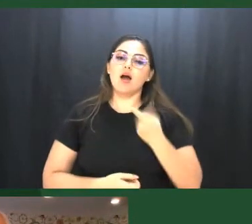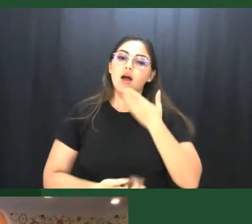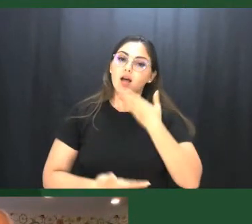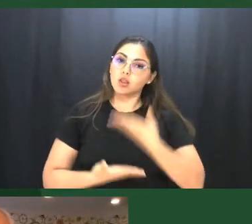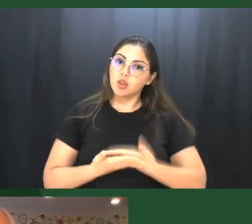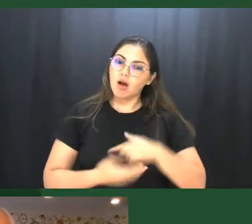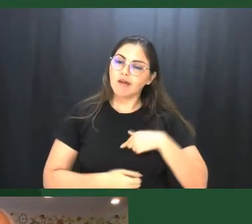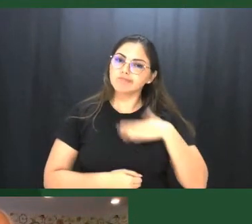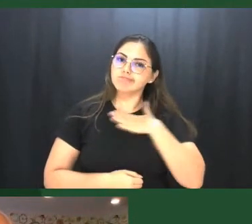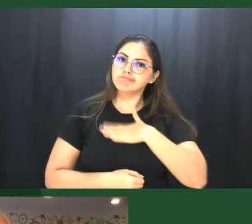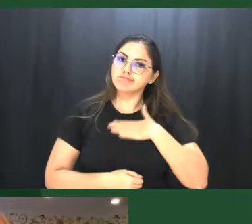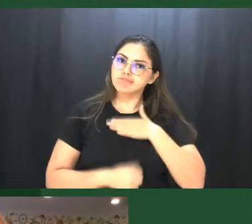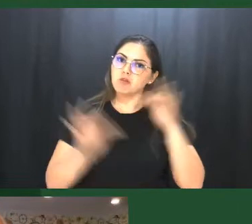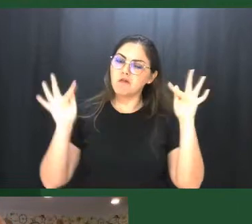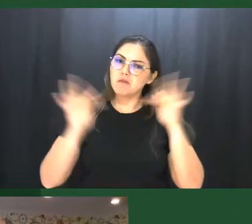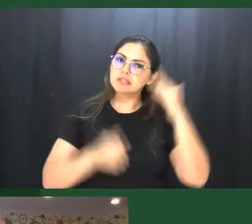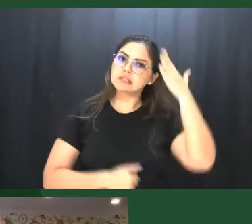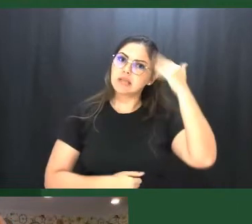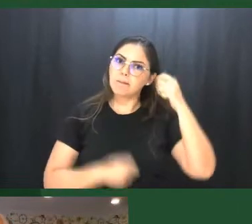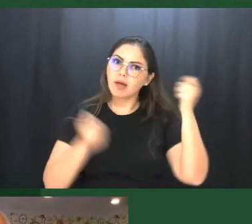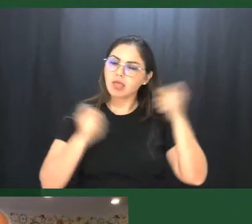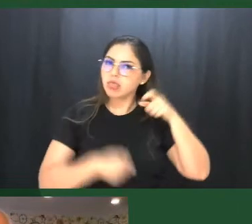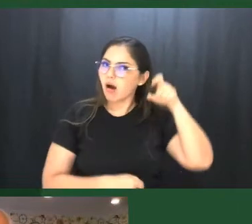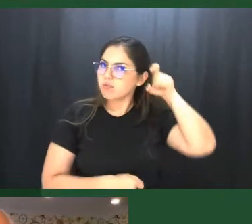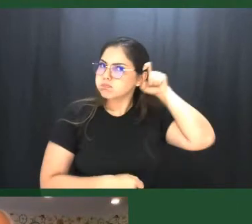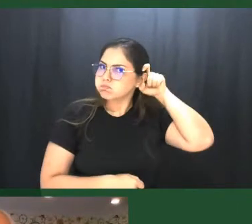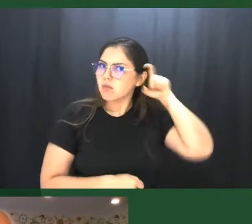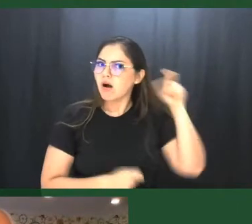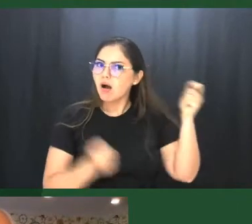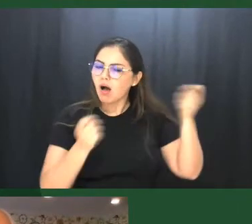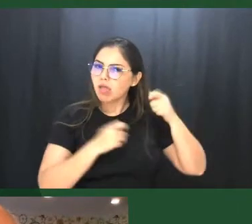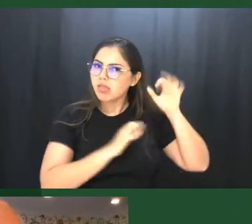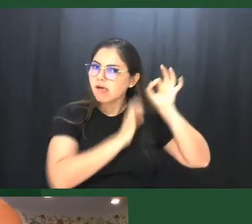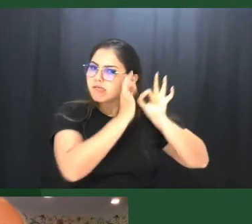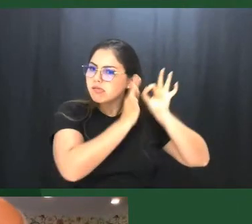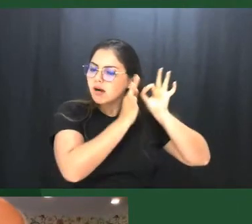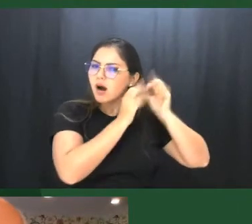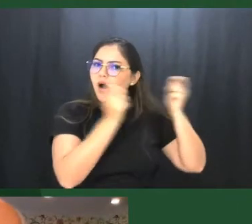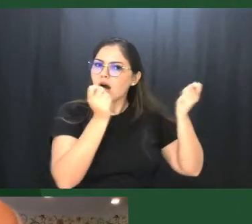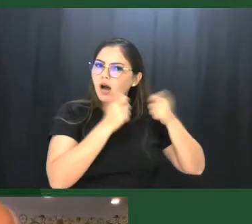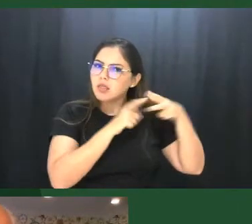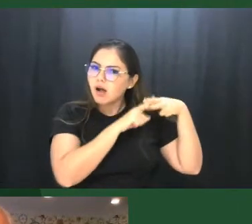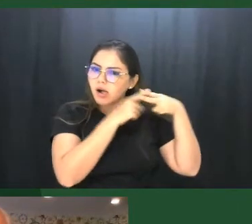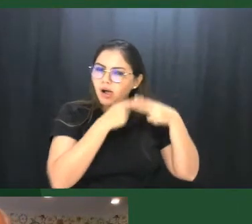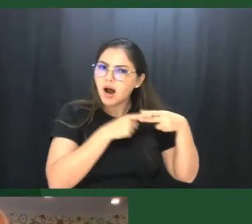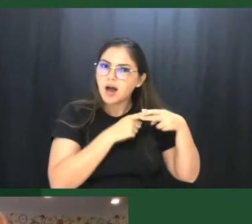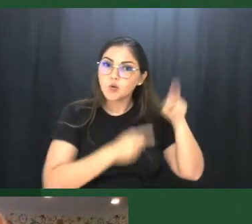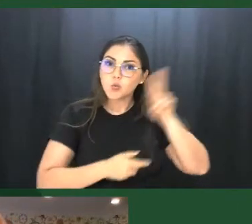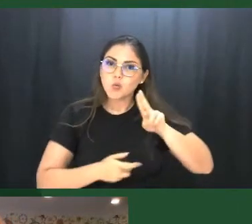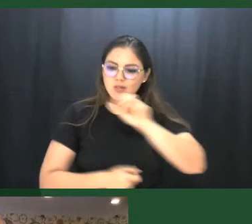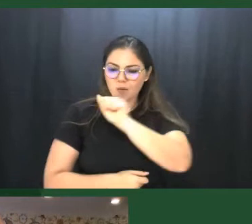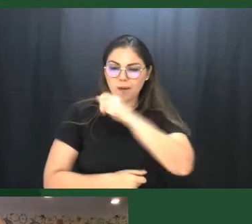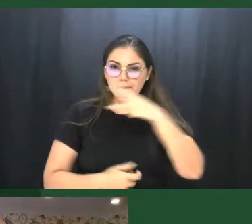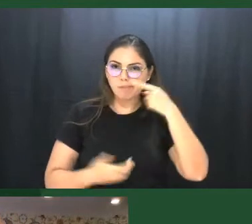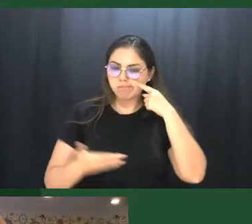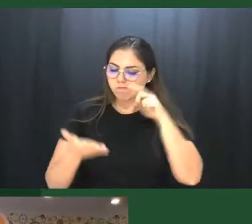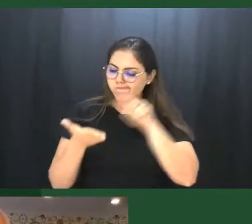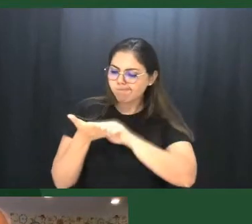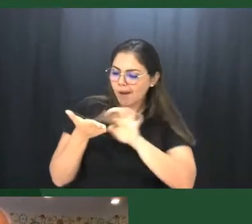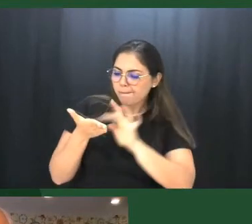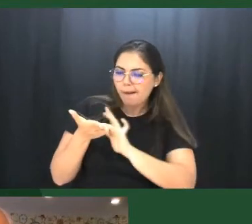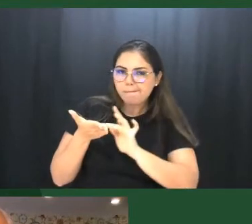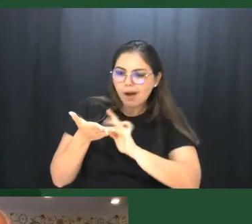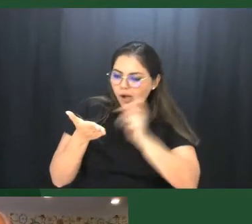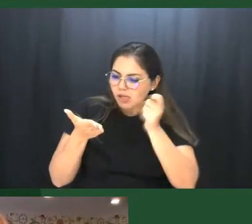via the cell phone, and so reducing noise, and that's what I think is an improvement. You give